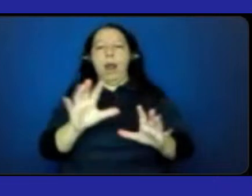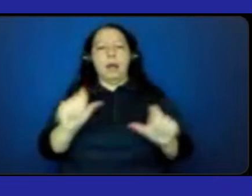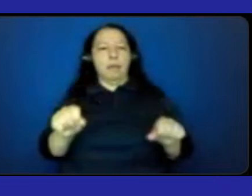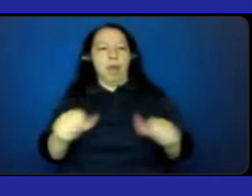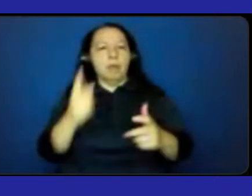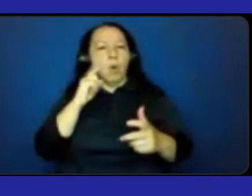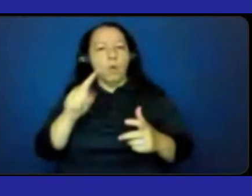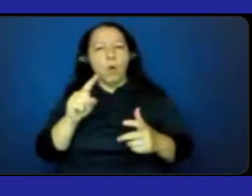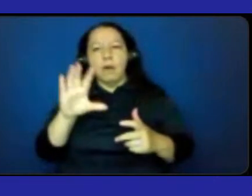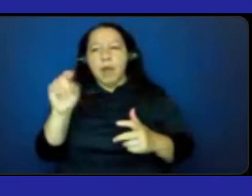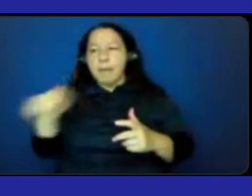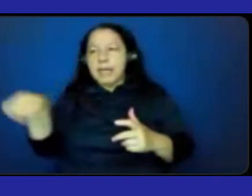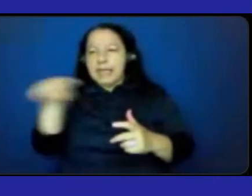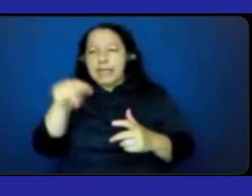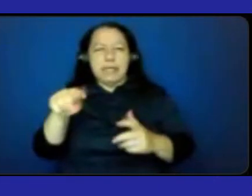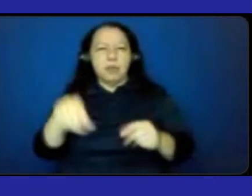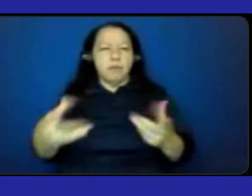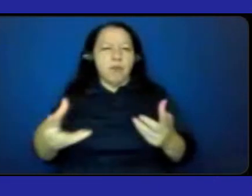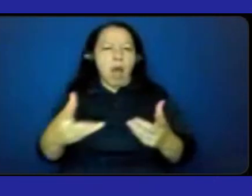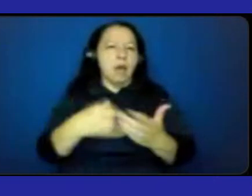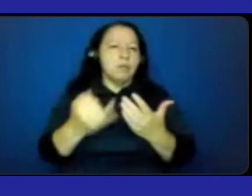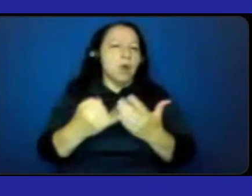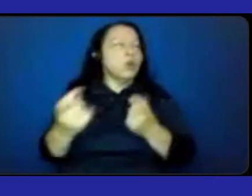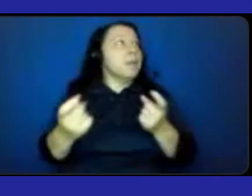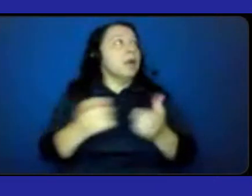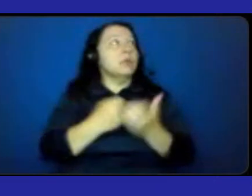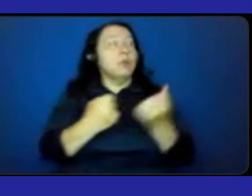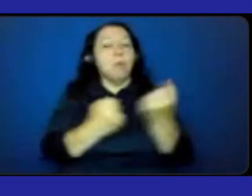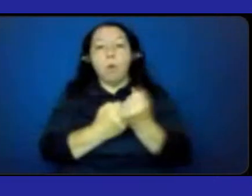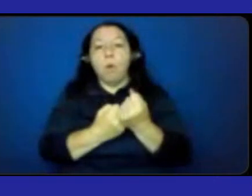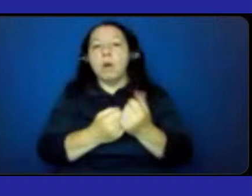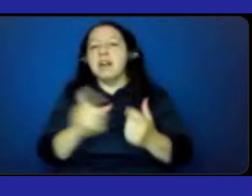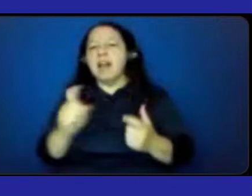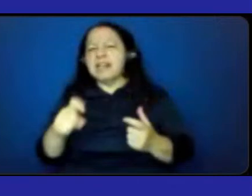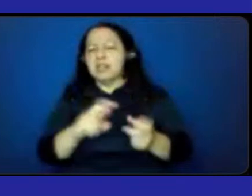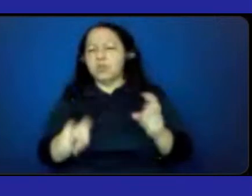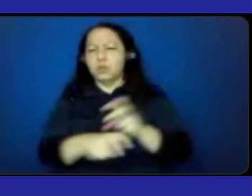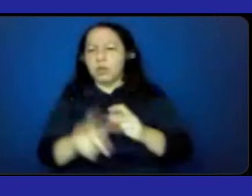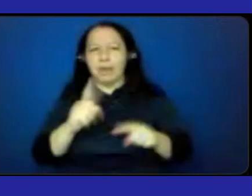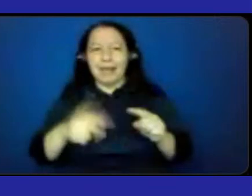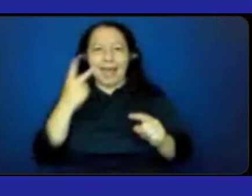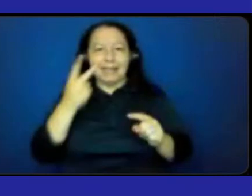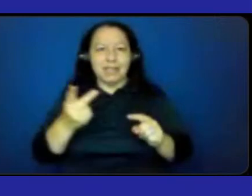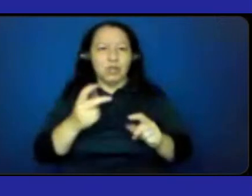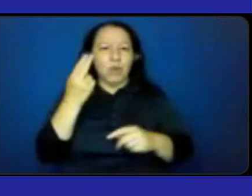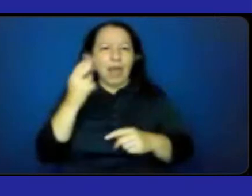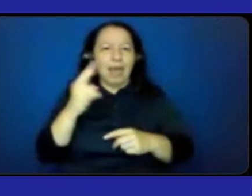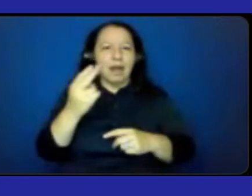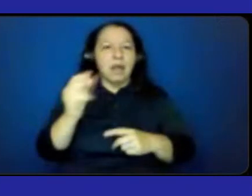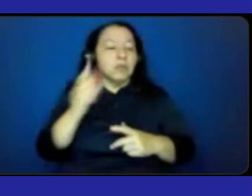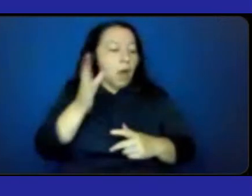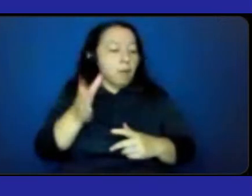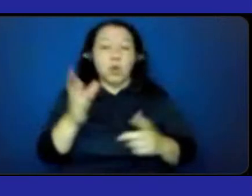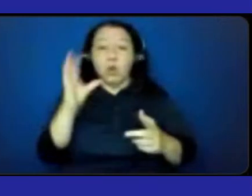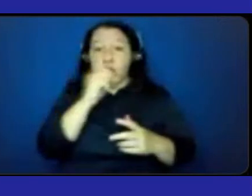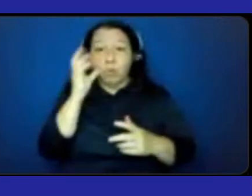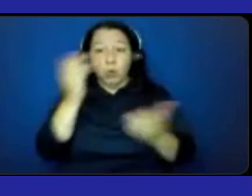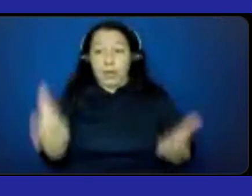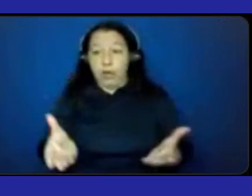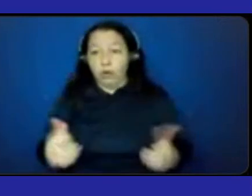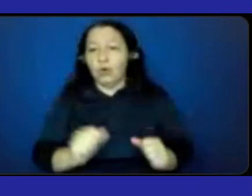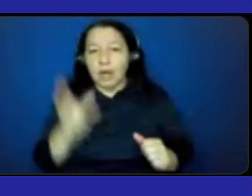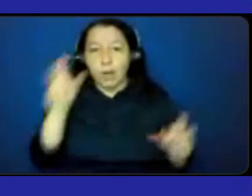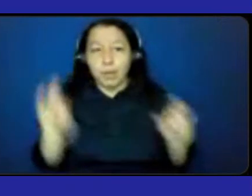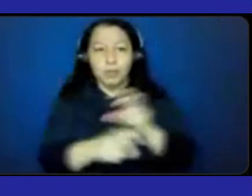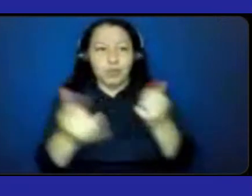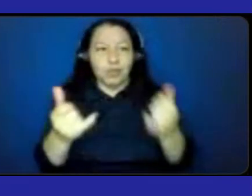and reporting obligations, just as there was on the testing side. We aim to establish firm commitments regarding staffing